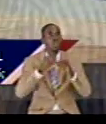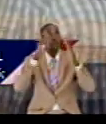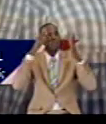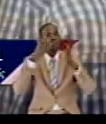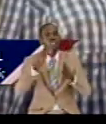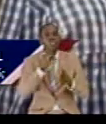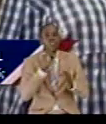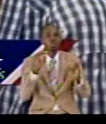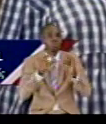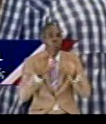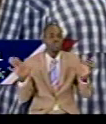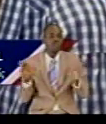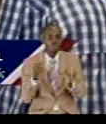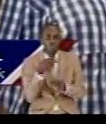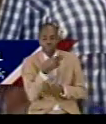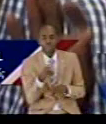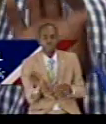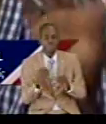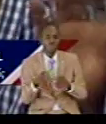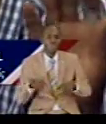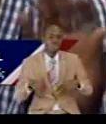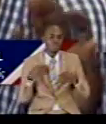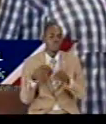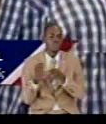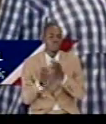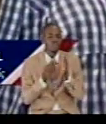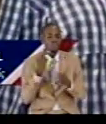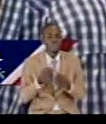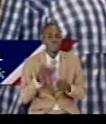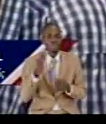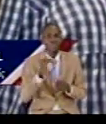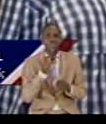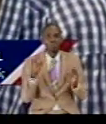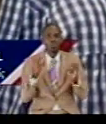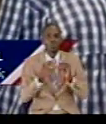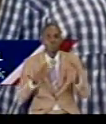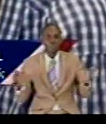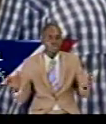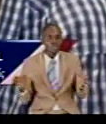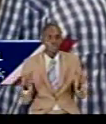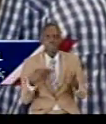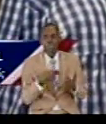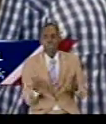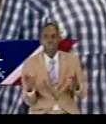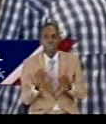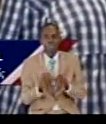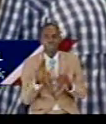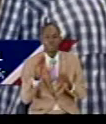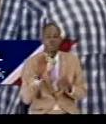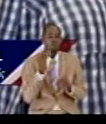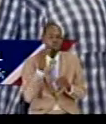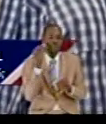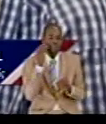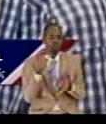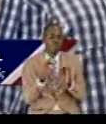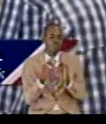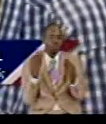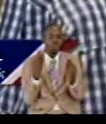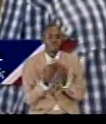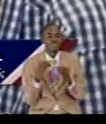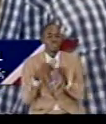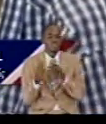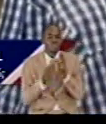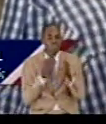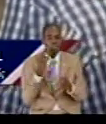life. Nothing hopeless in your family. Nothing hopeless about your loved ones. You